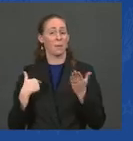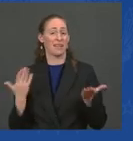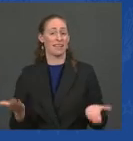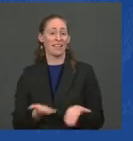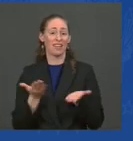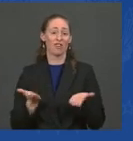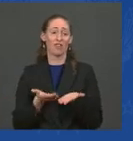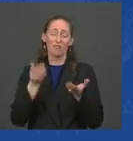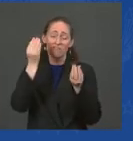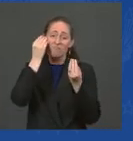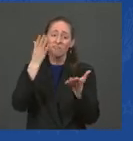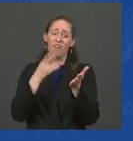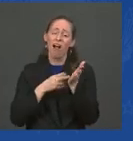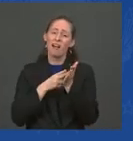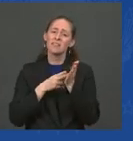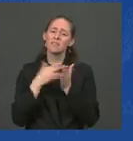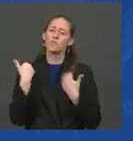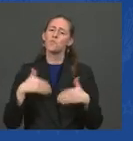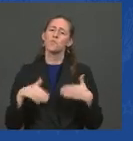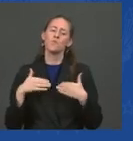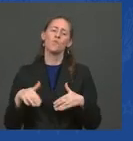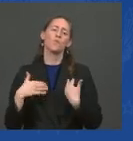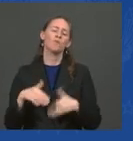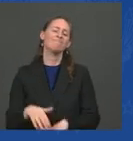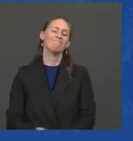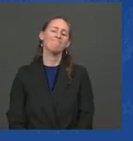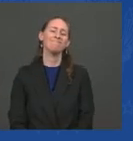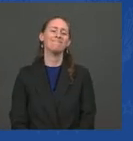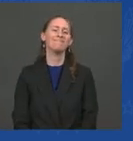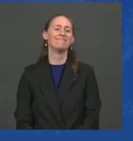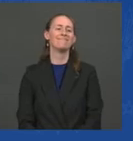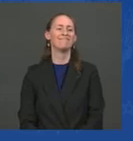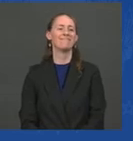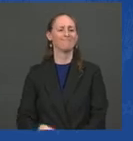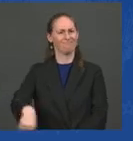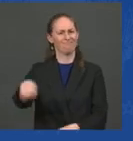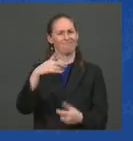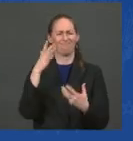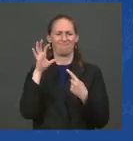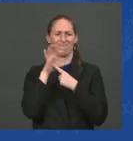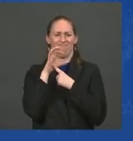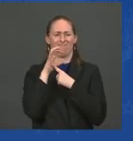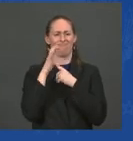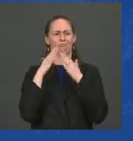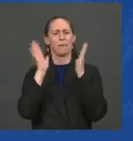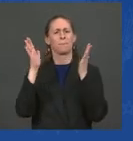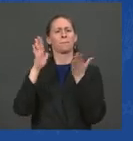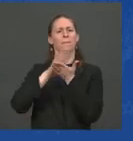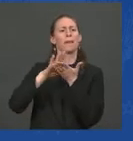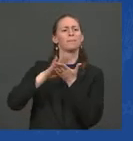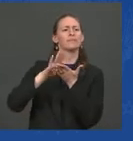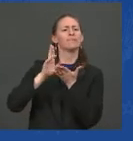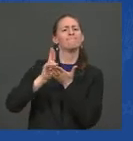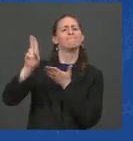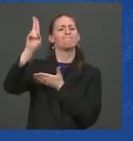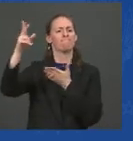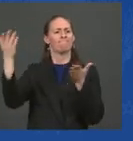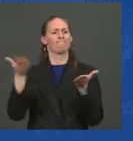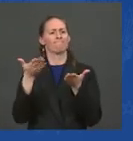honor. And at this great public university, celebrating the life and legacy of not one,